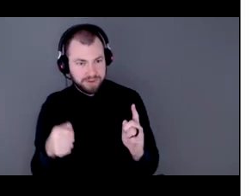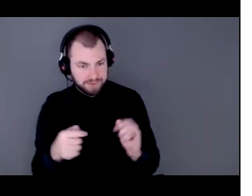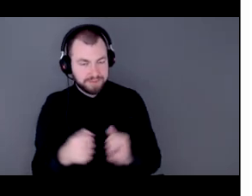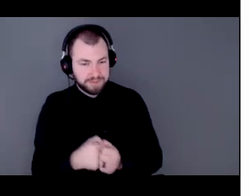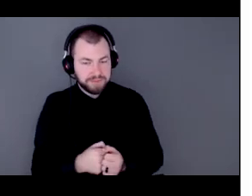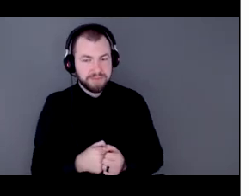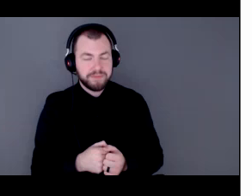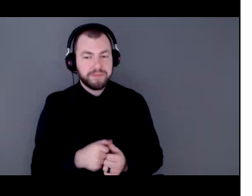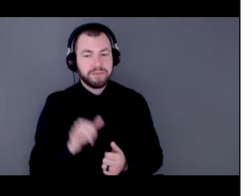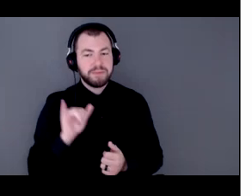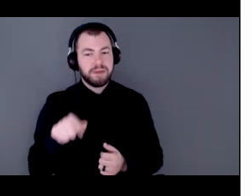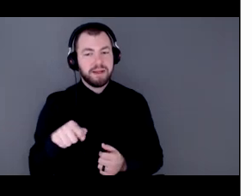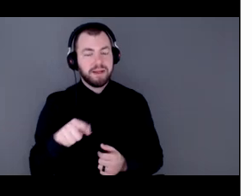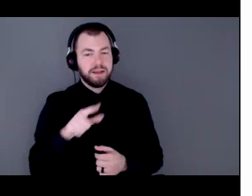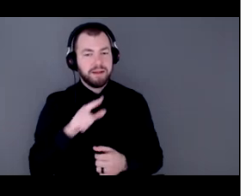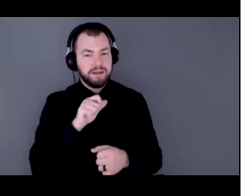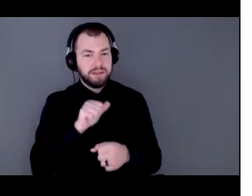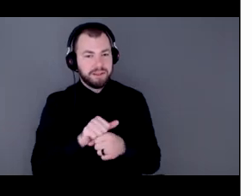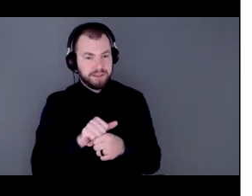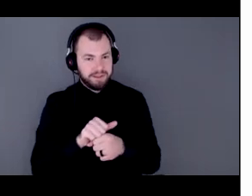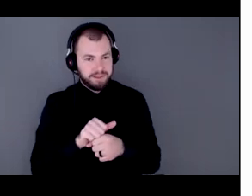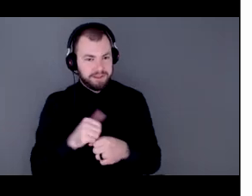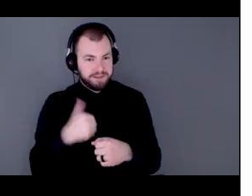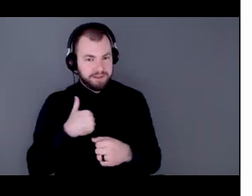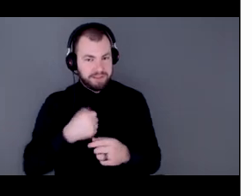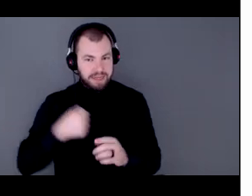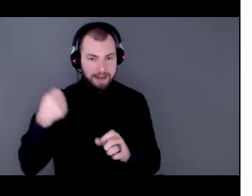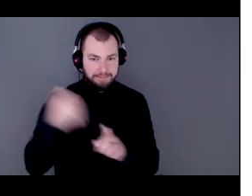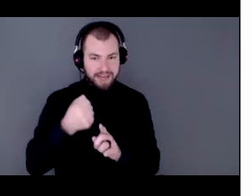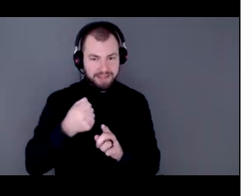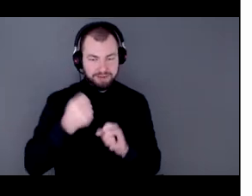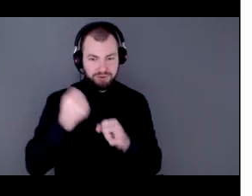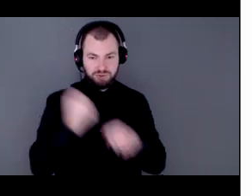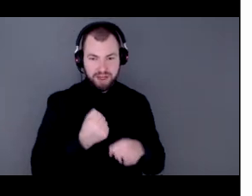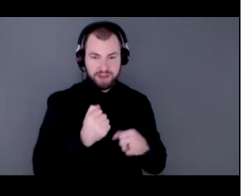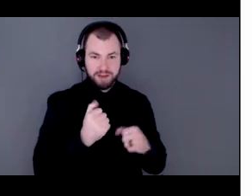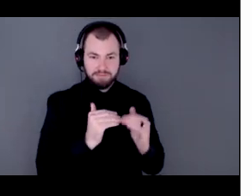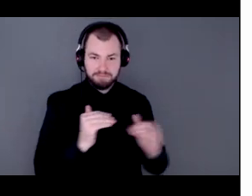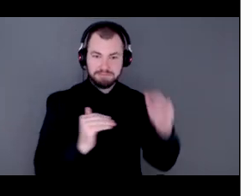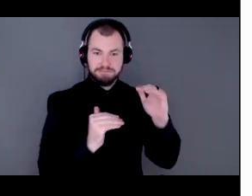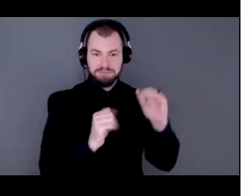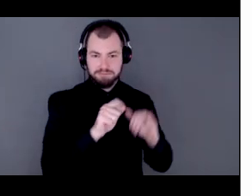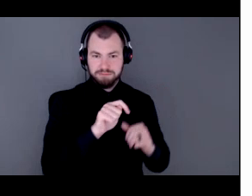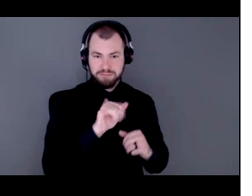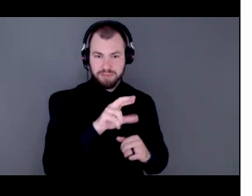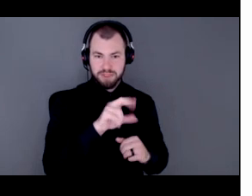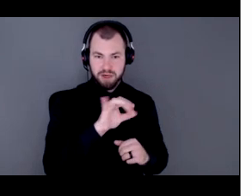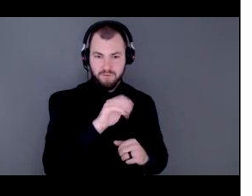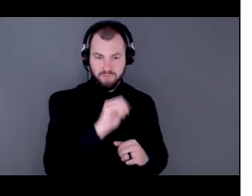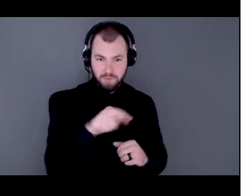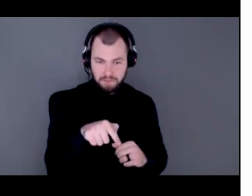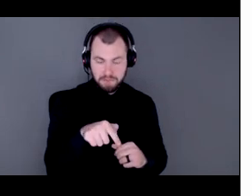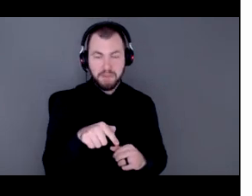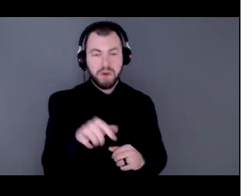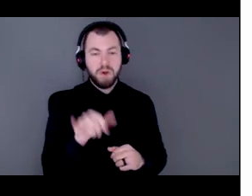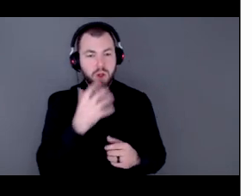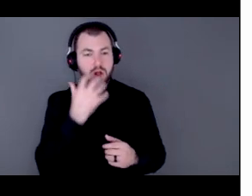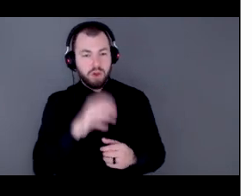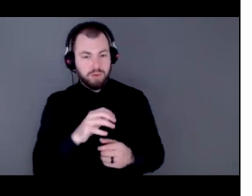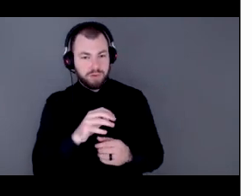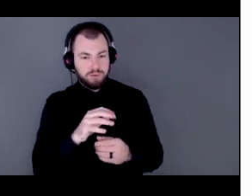have a impact strength greater than the styrofoam, and also a thermal transmission of the material is within the range